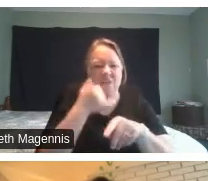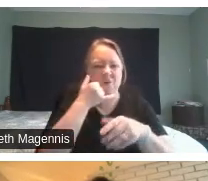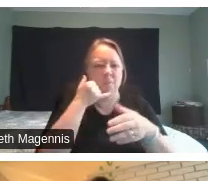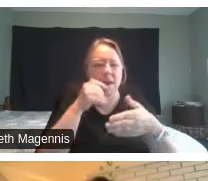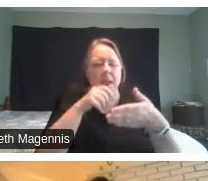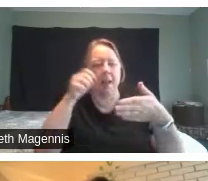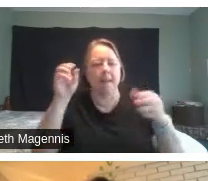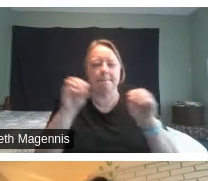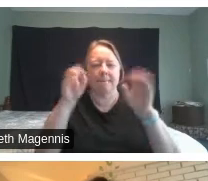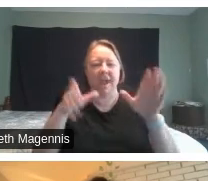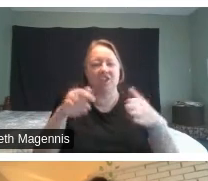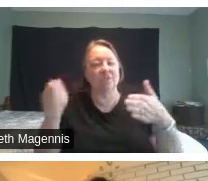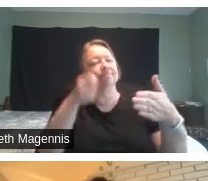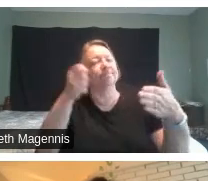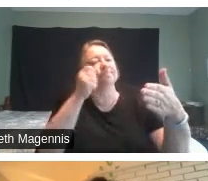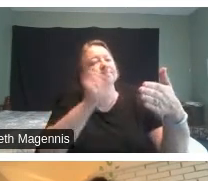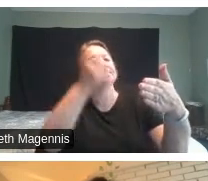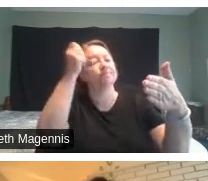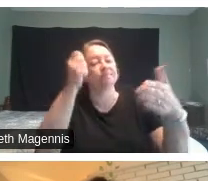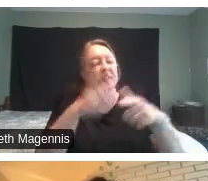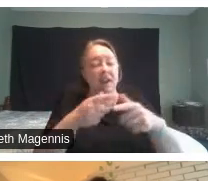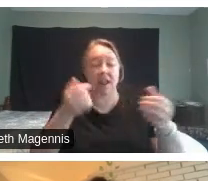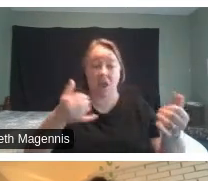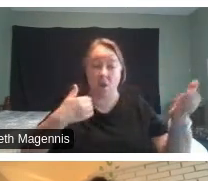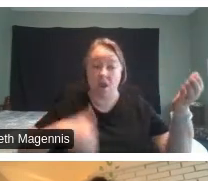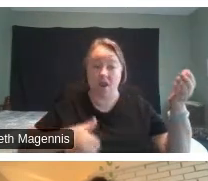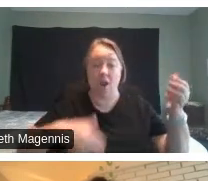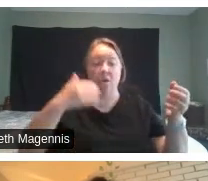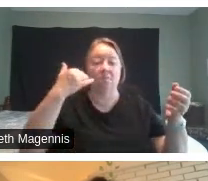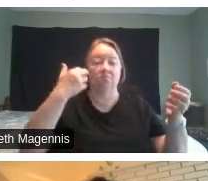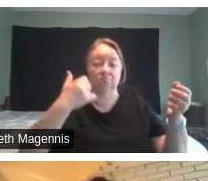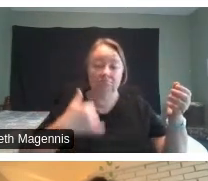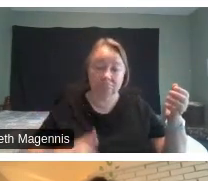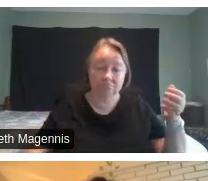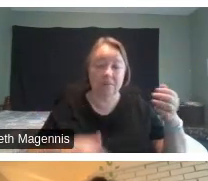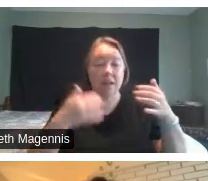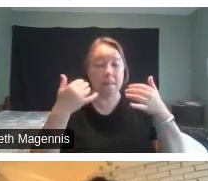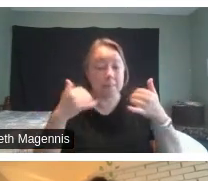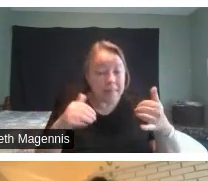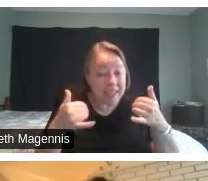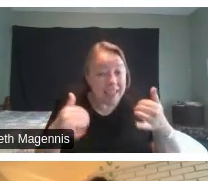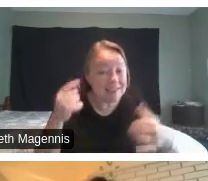like that project. And then this is a guitar where you strum it and it plays a note.